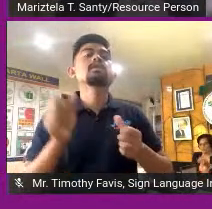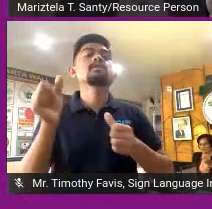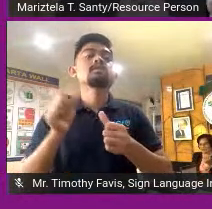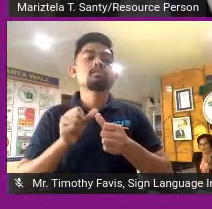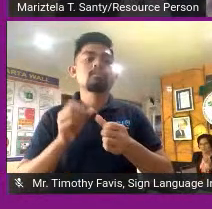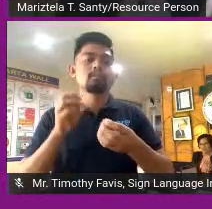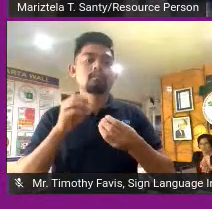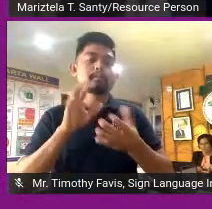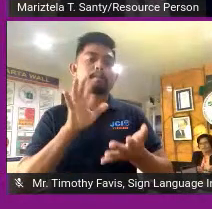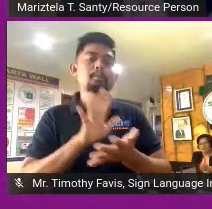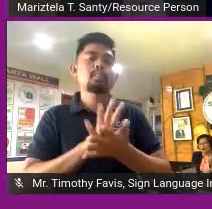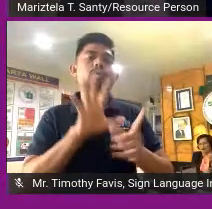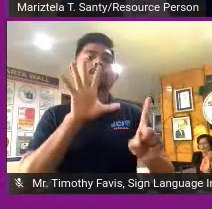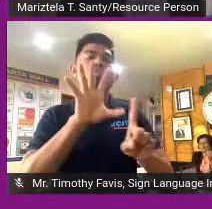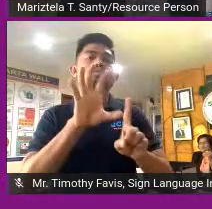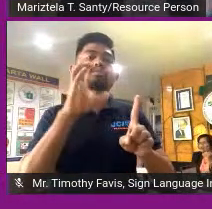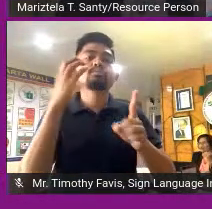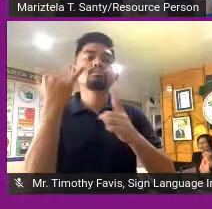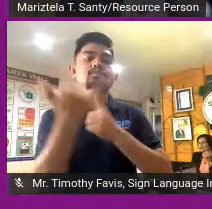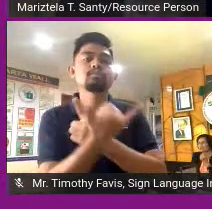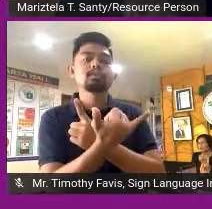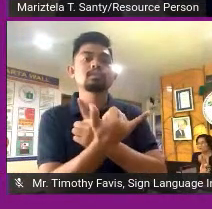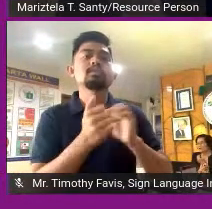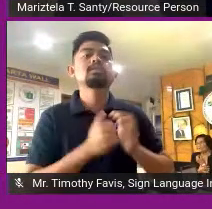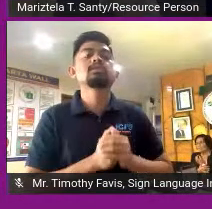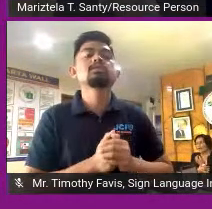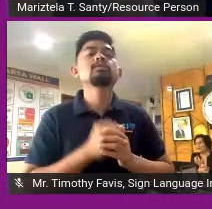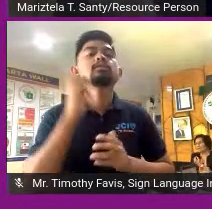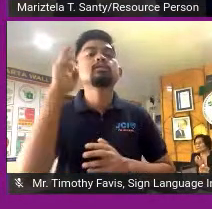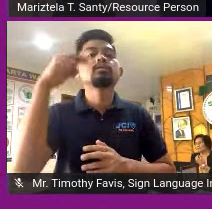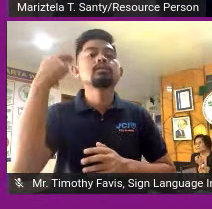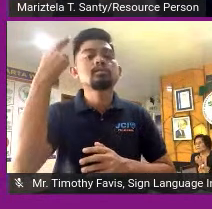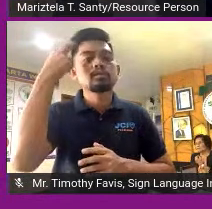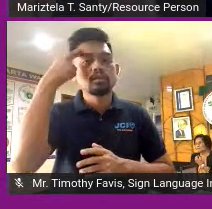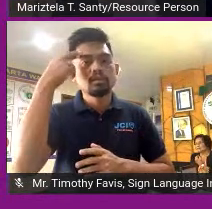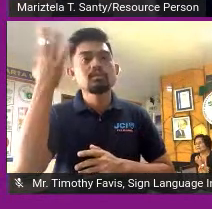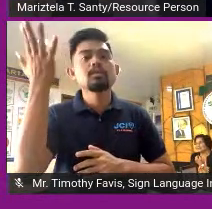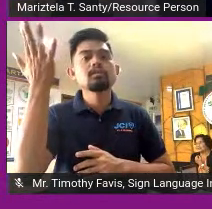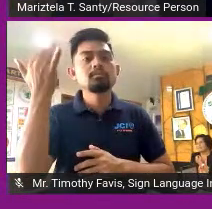community. Ito po ang reason kung bakit